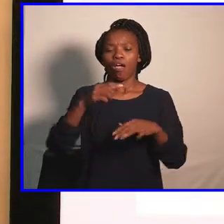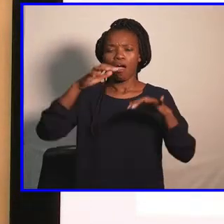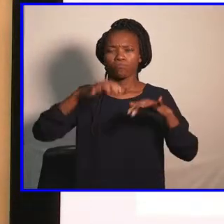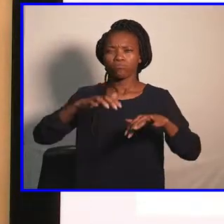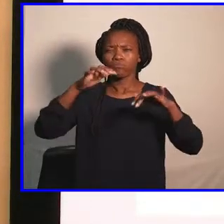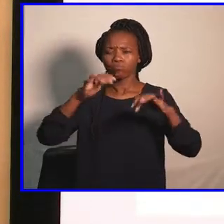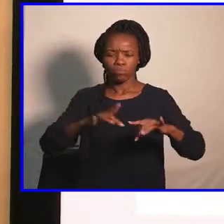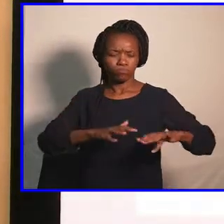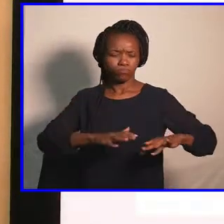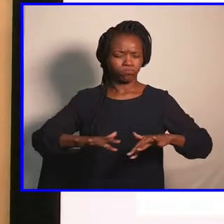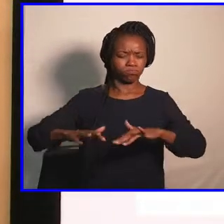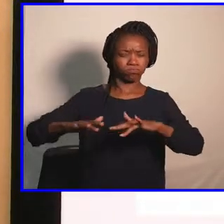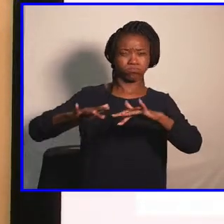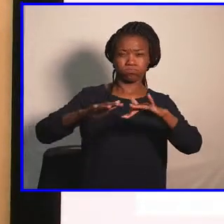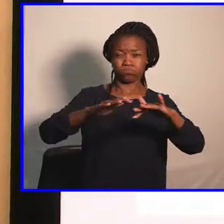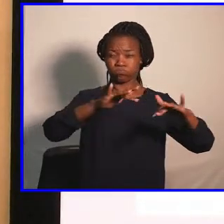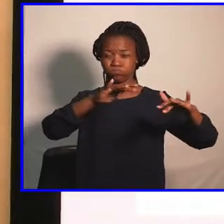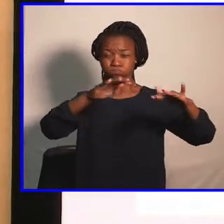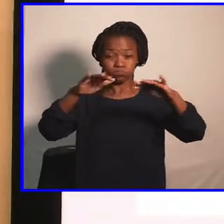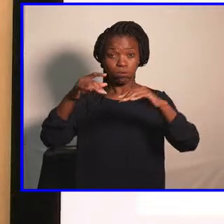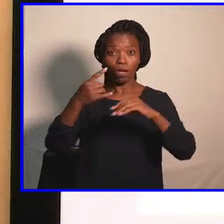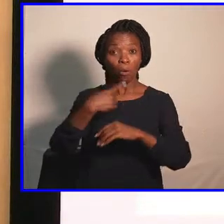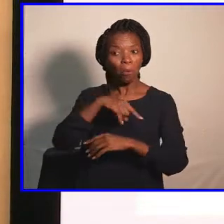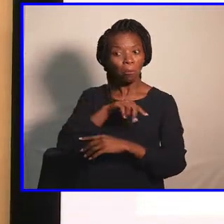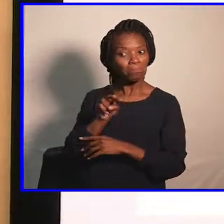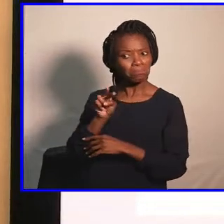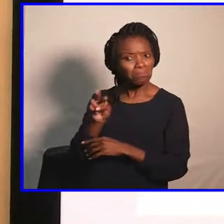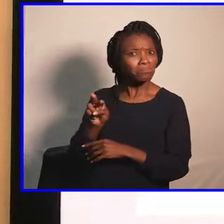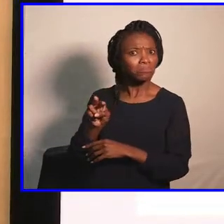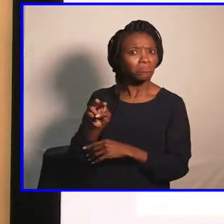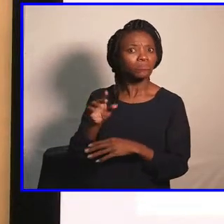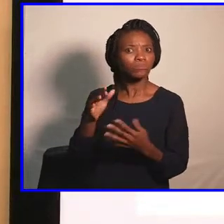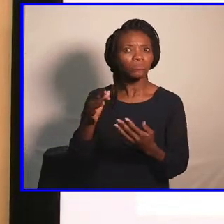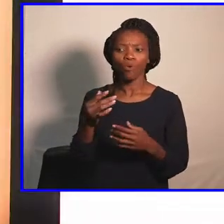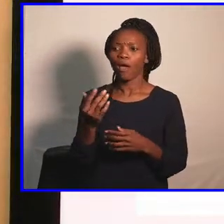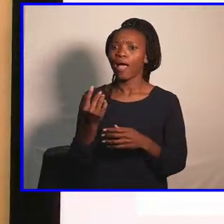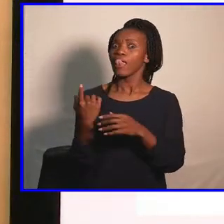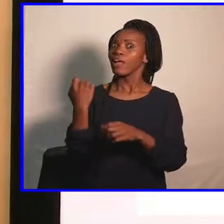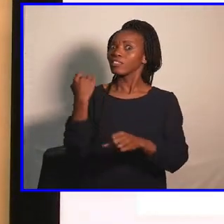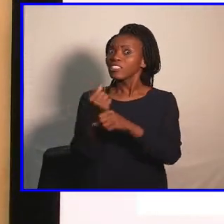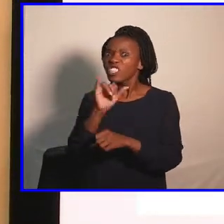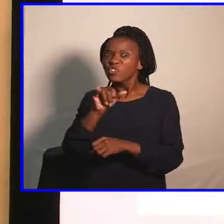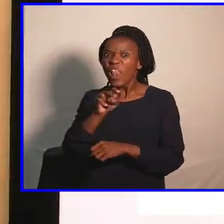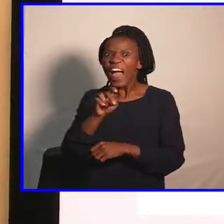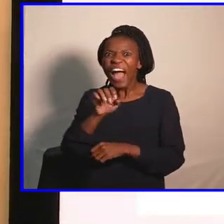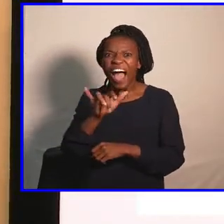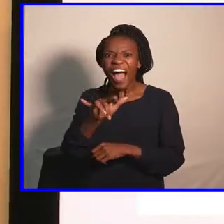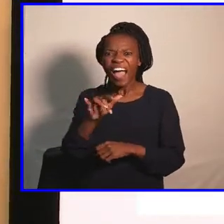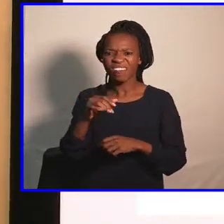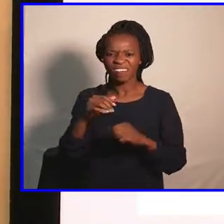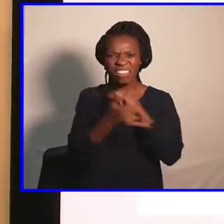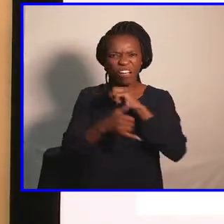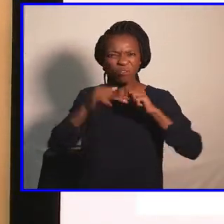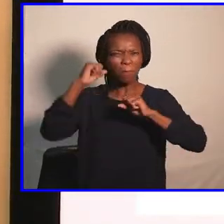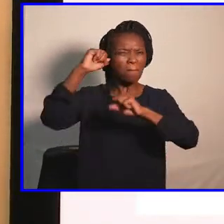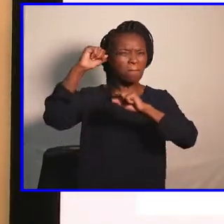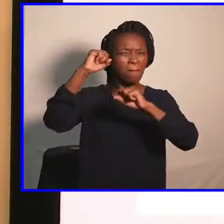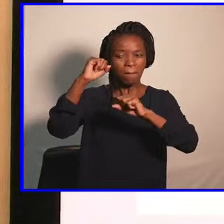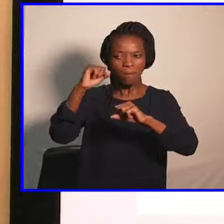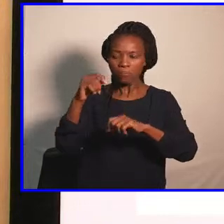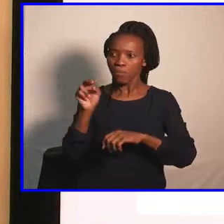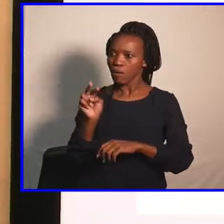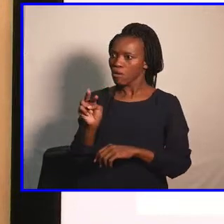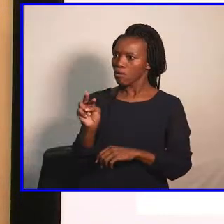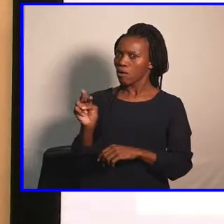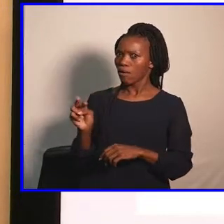there. When the unrest in July last year happened, we saw everything. And for a minute I paused, I thought, is